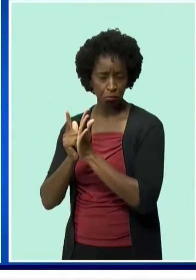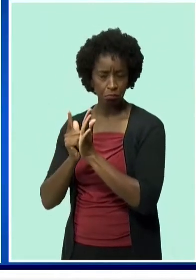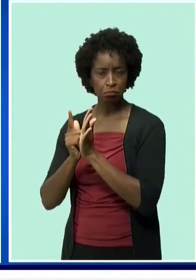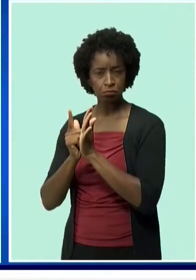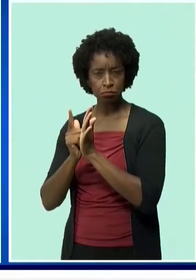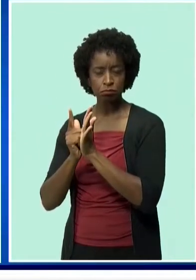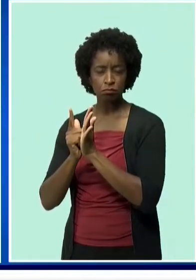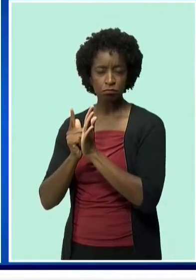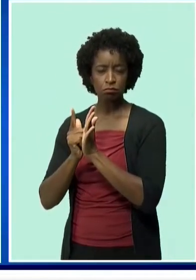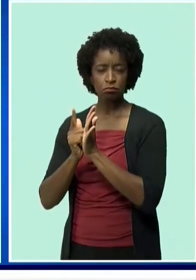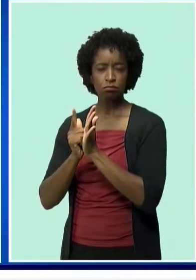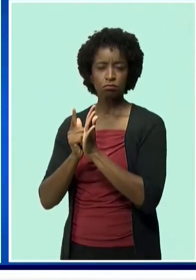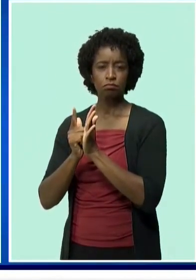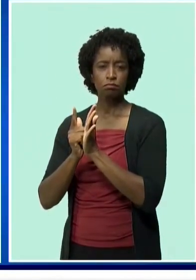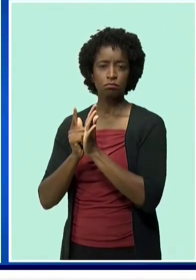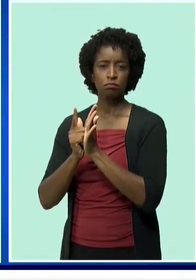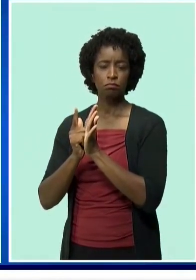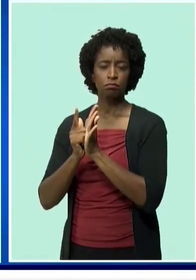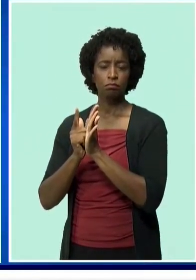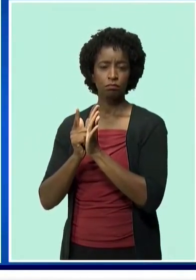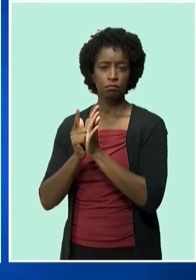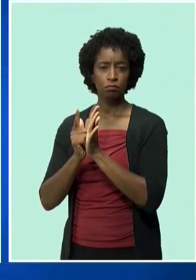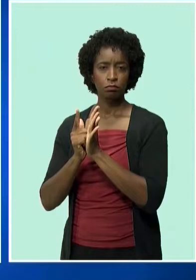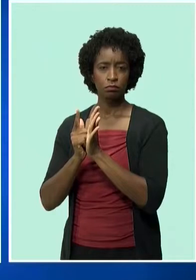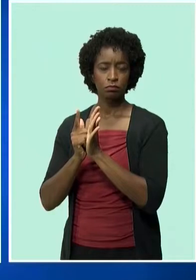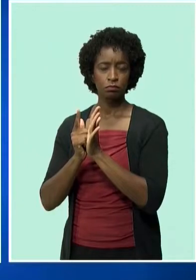provisions which will,